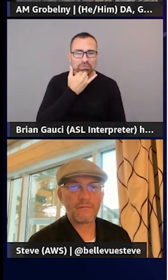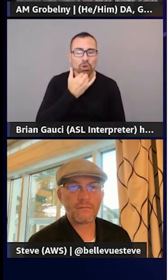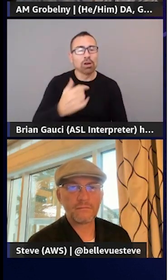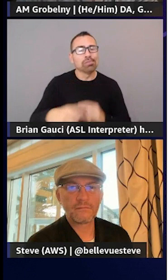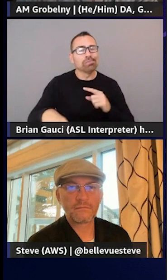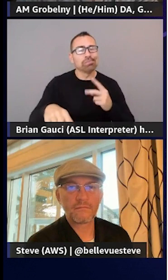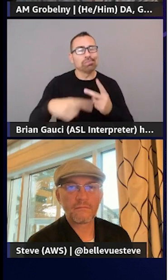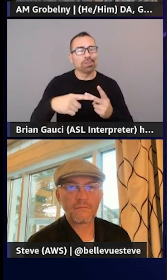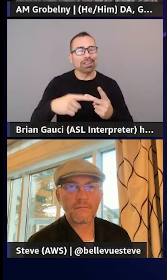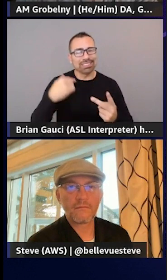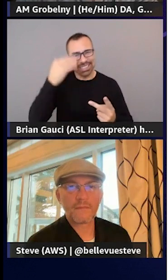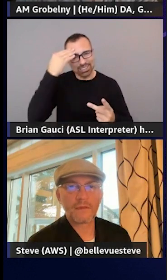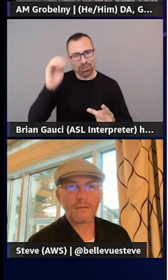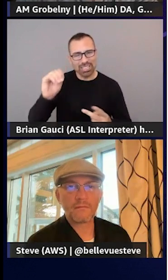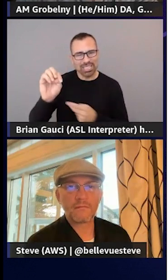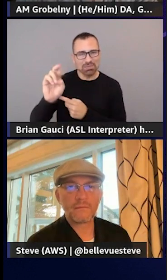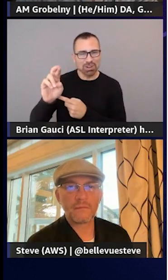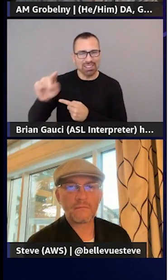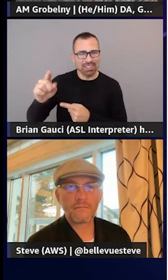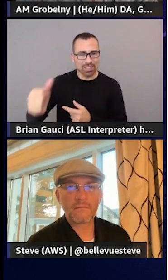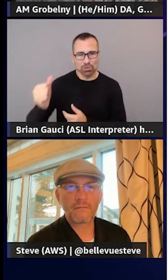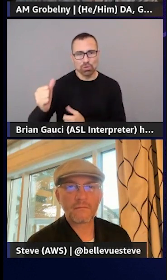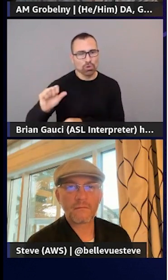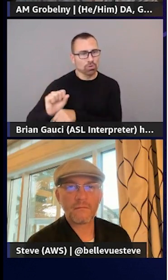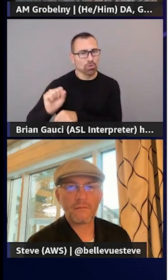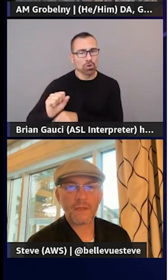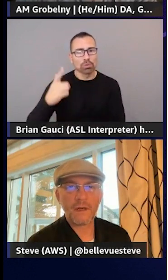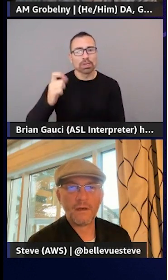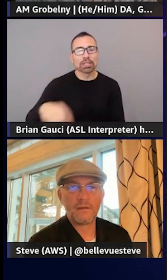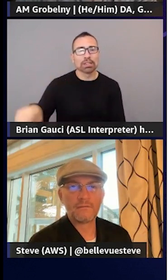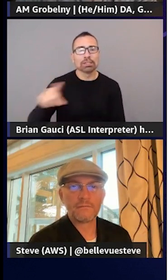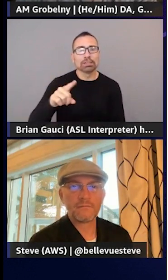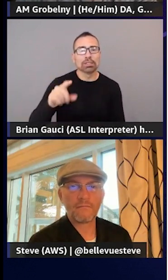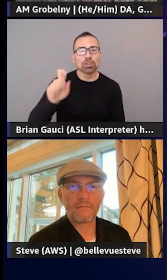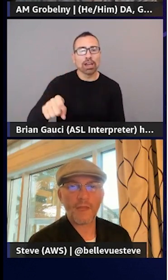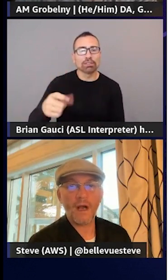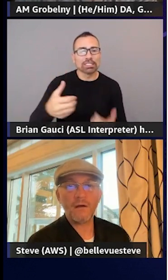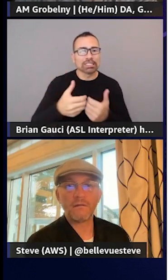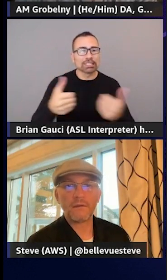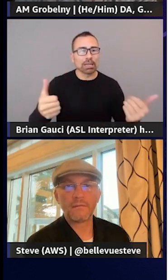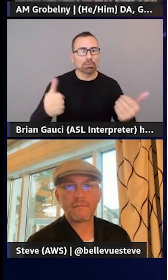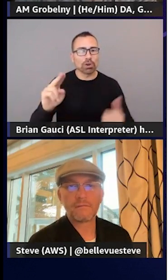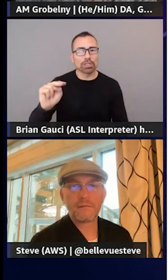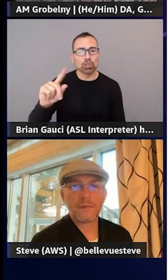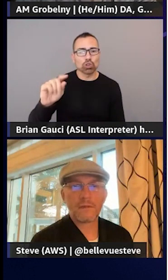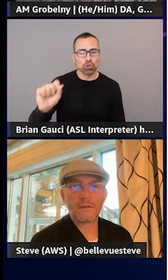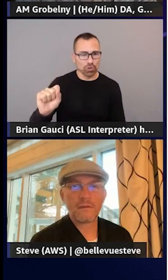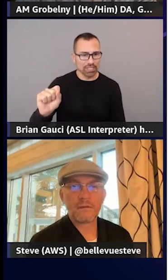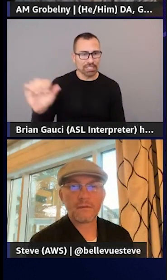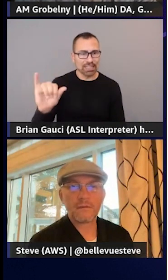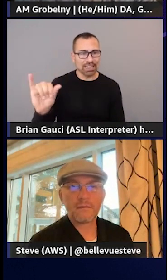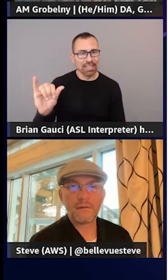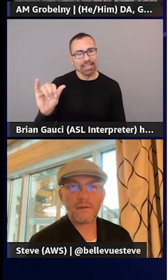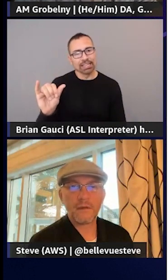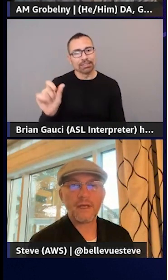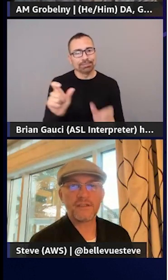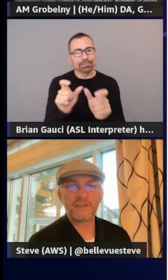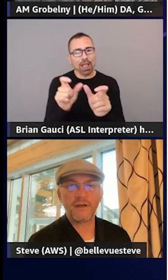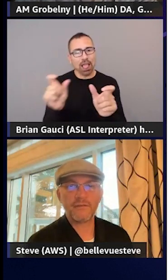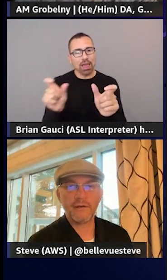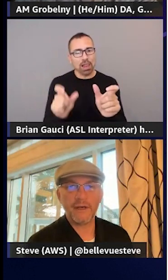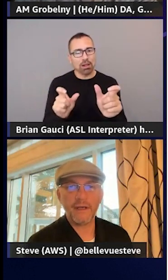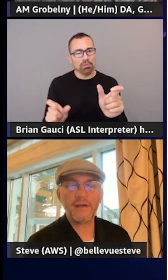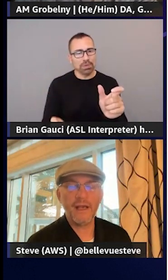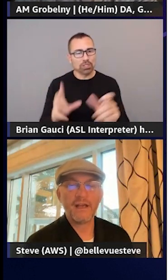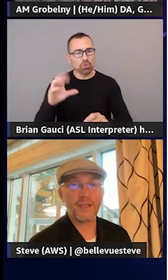I'm not an expert, like I said, but you have to separate the arguments like this as like individual elements in an array. Okay, so it's